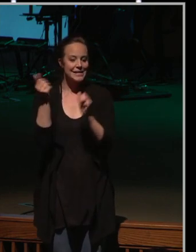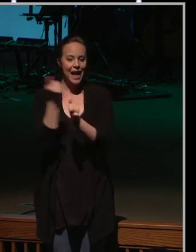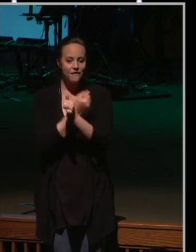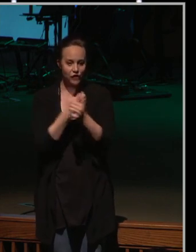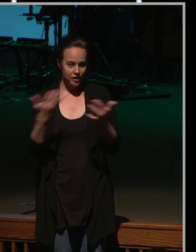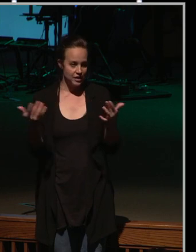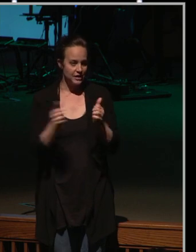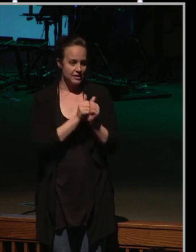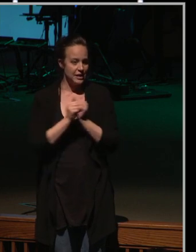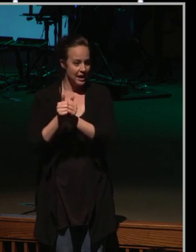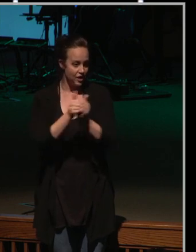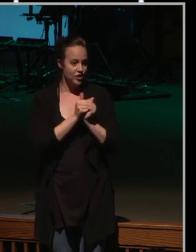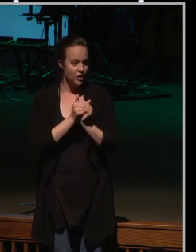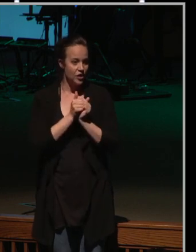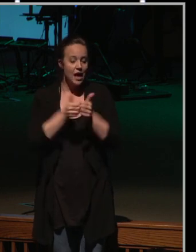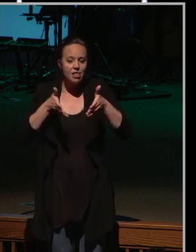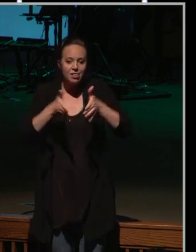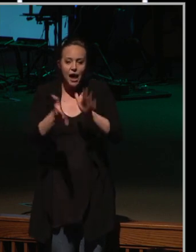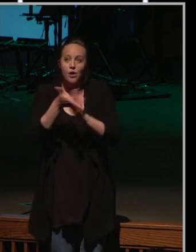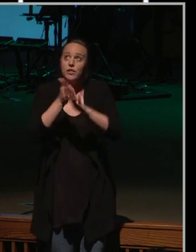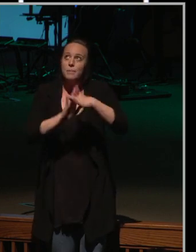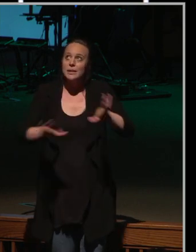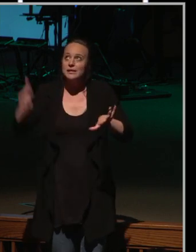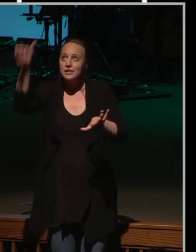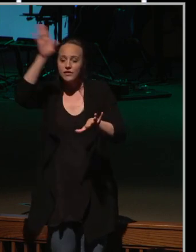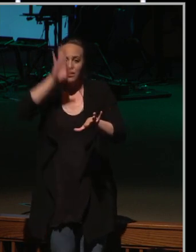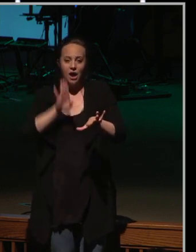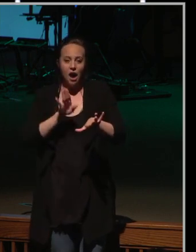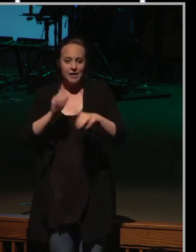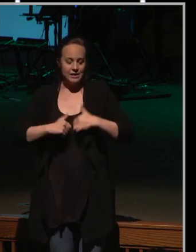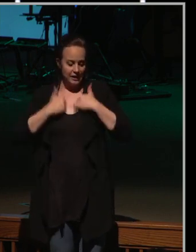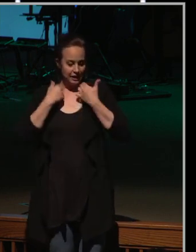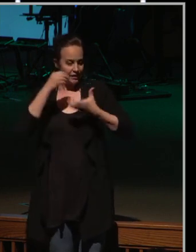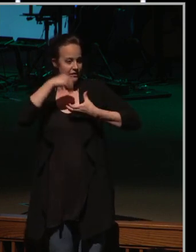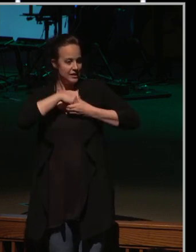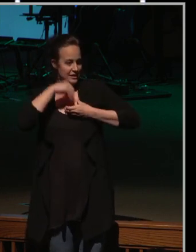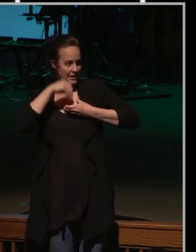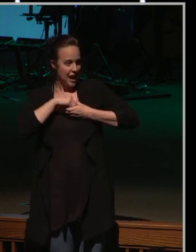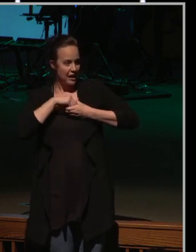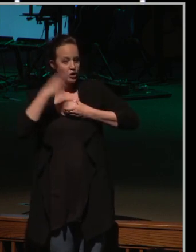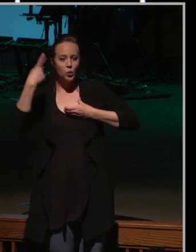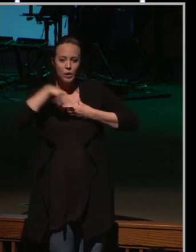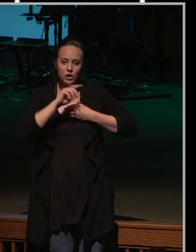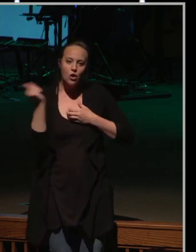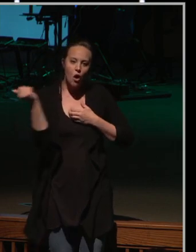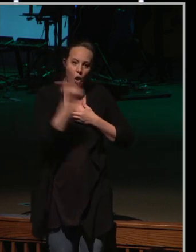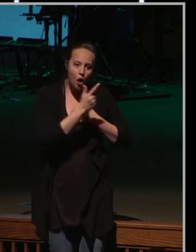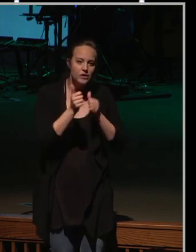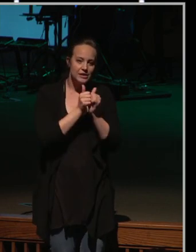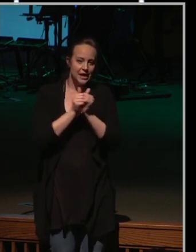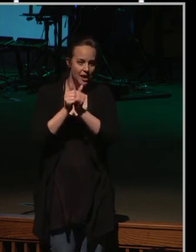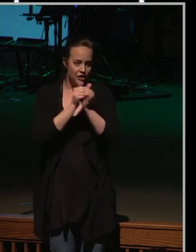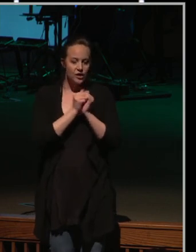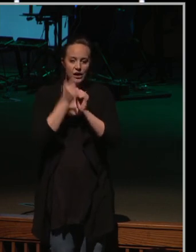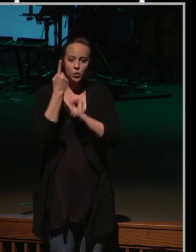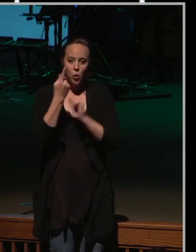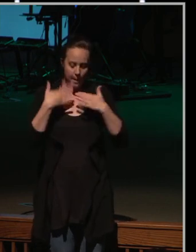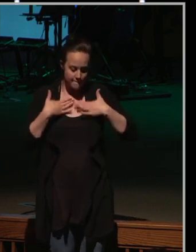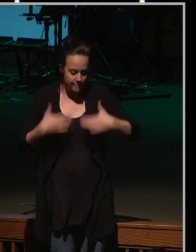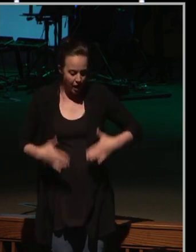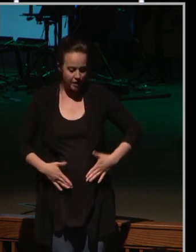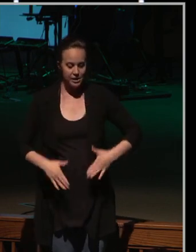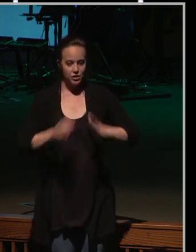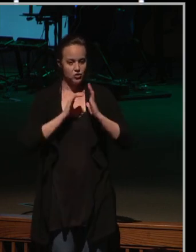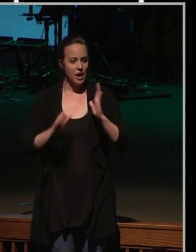rule in your hearts, to which indeed you were called in one body, and be thankful. As he's done elsewhere in his letters, Paul's just kind